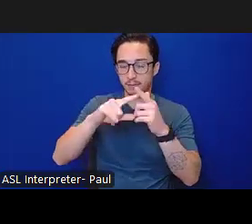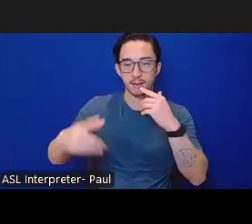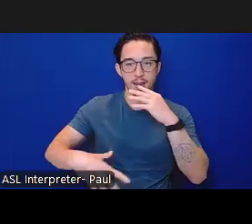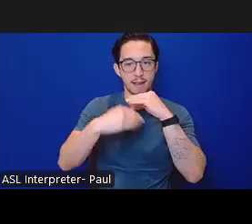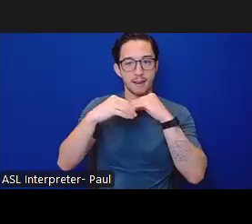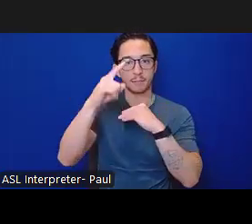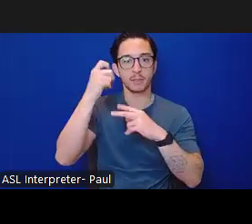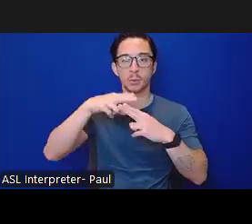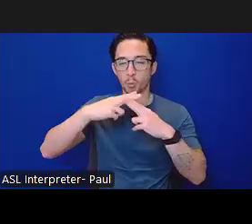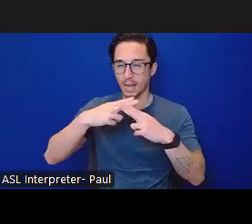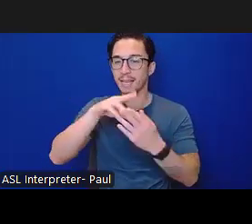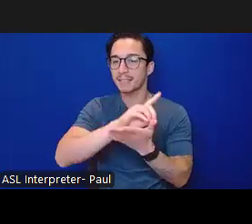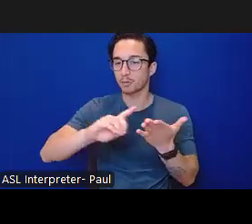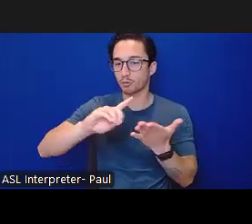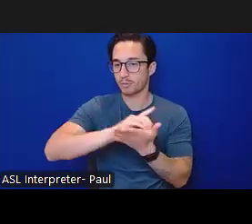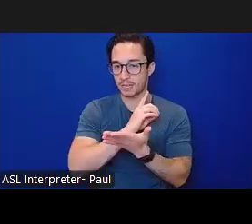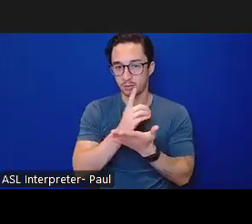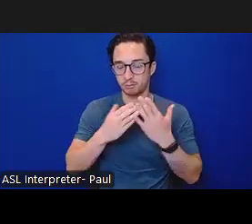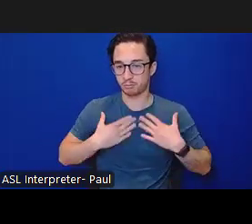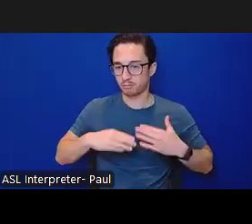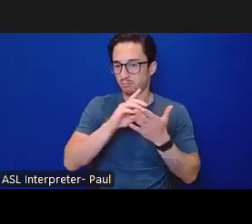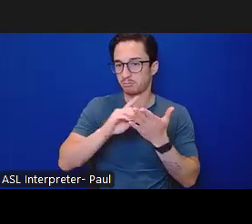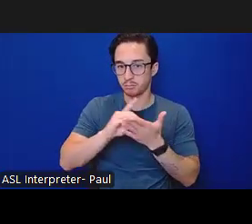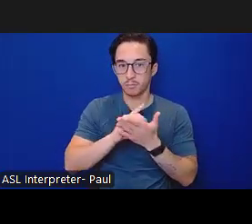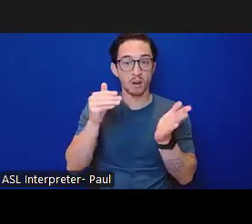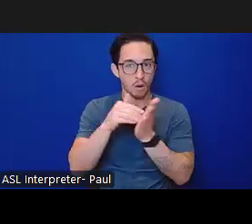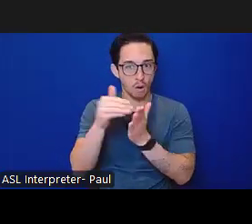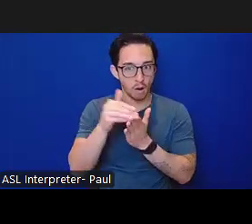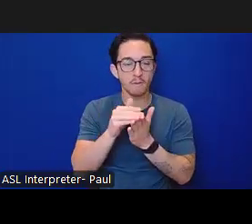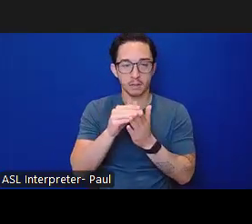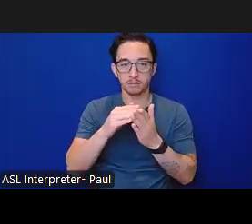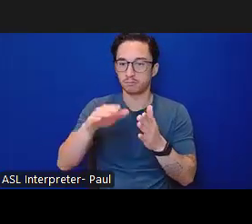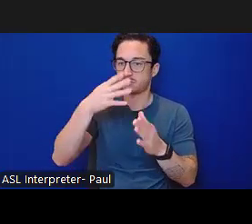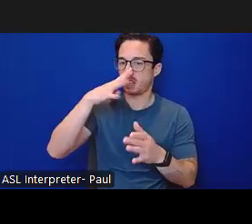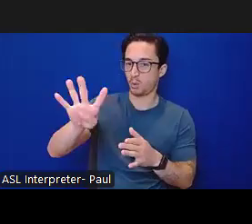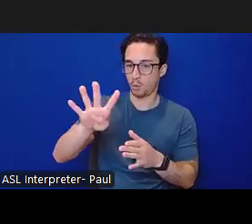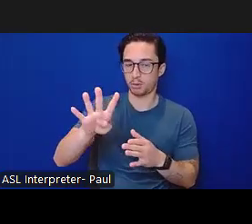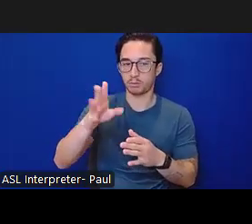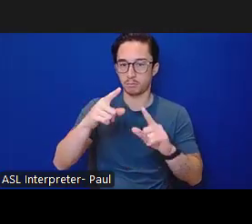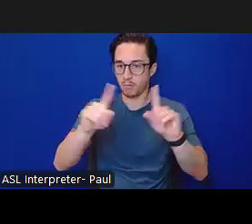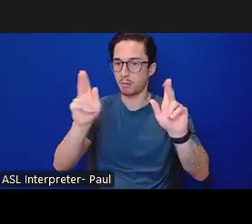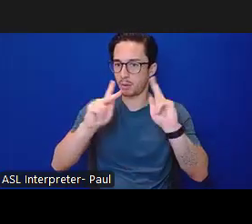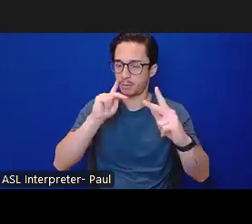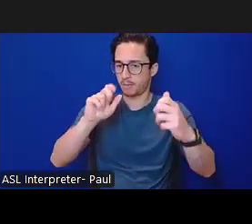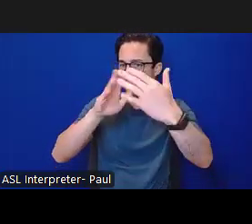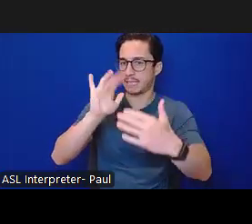weight discrimination is oftentimes one of the most ignored prejudice that an individual can face.